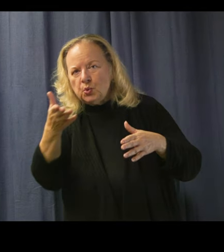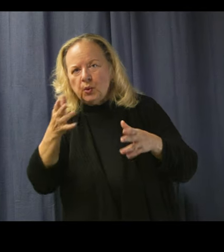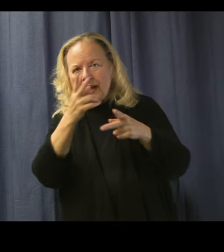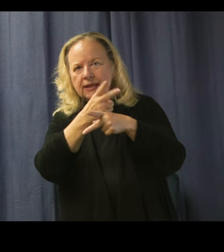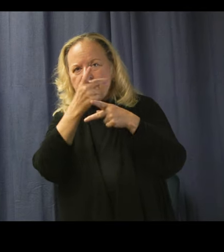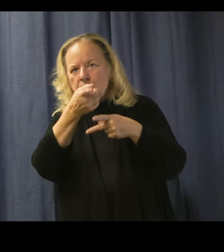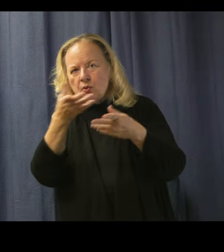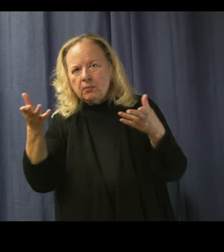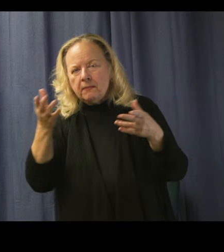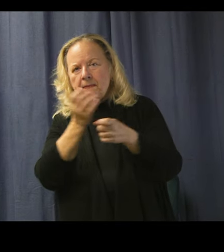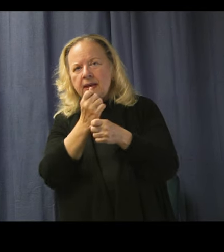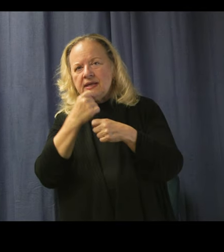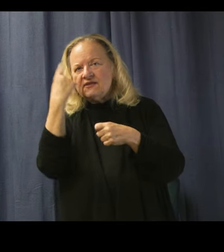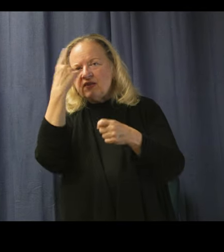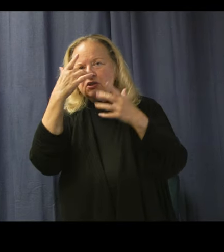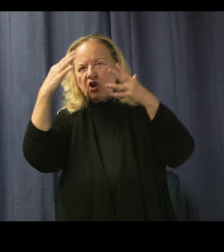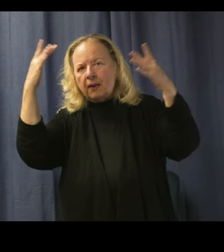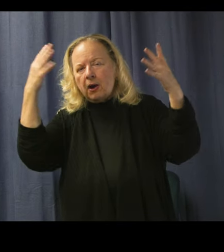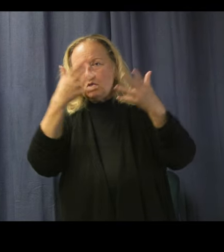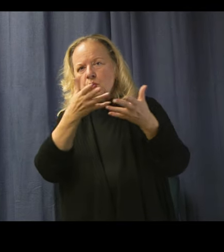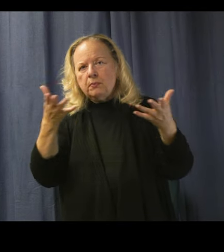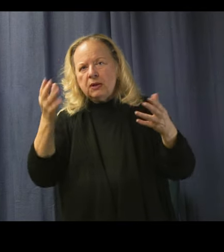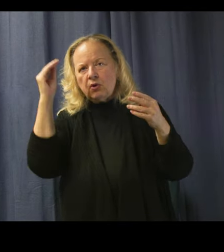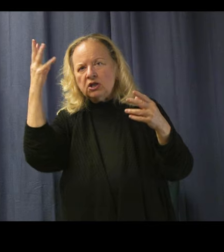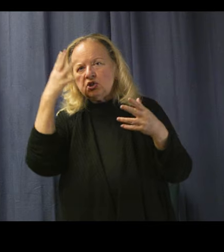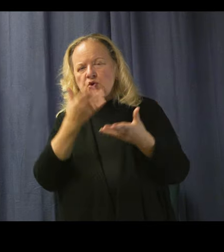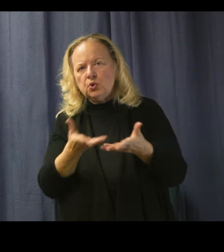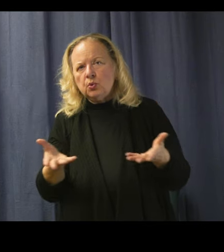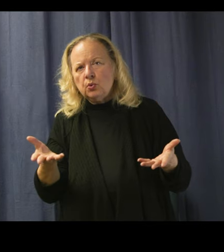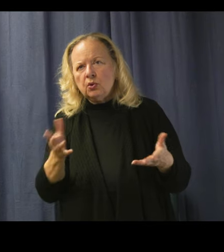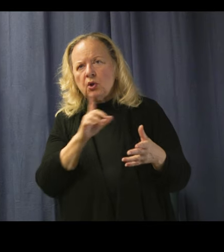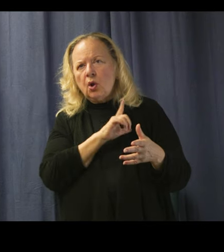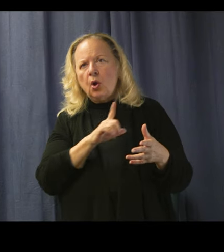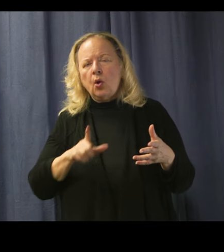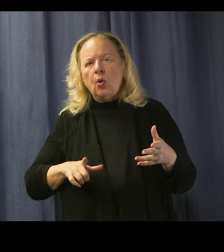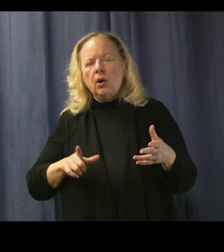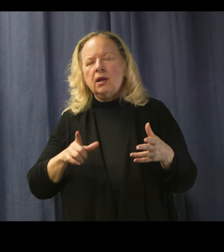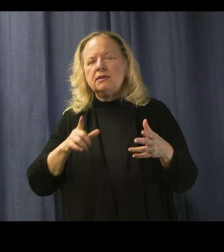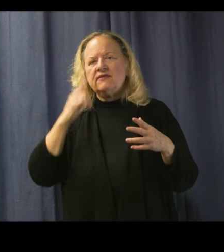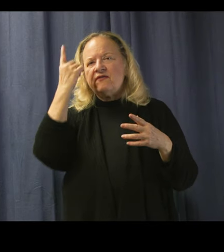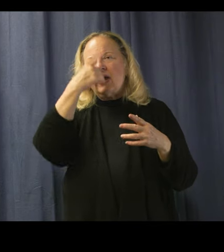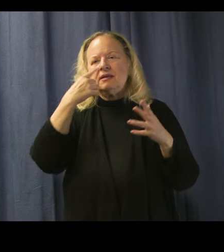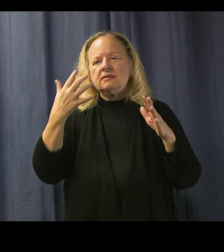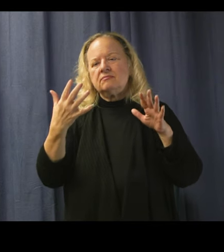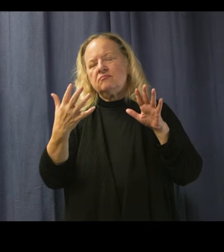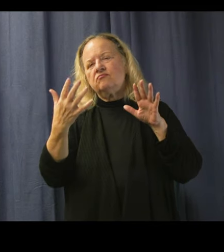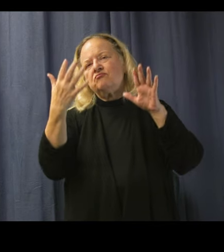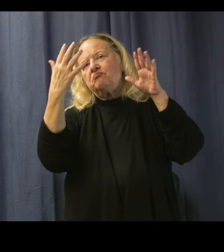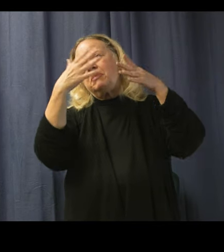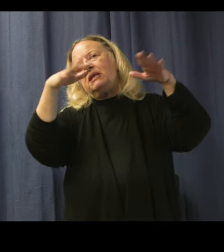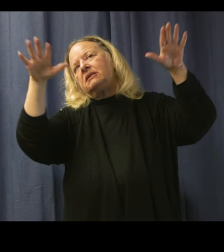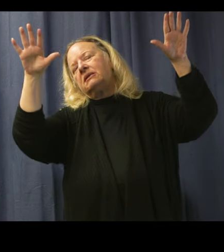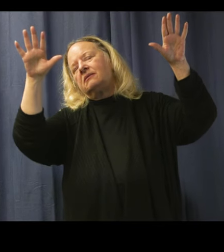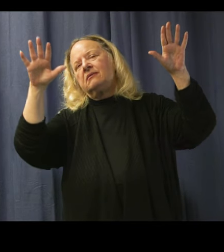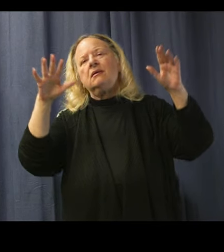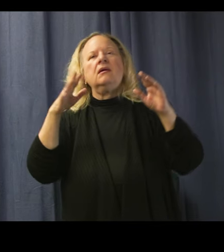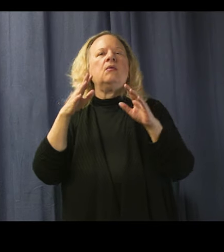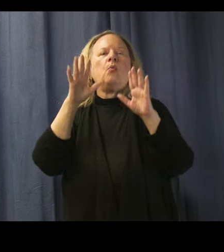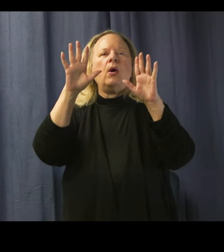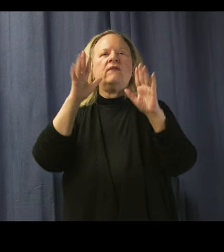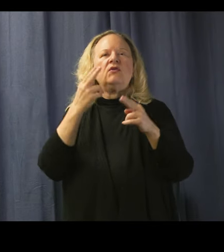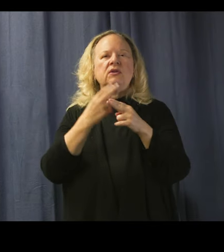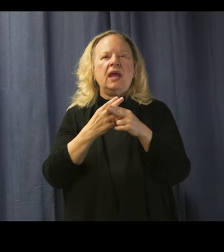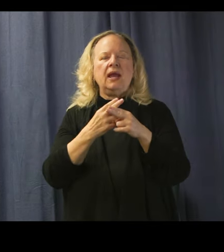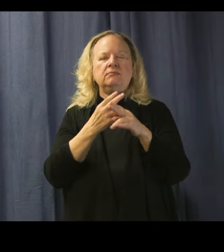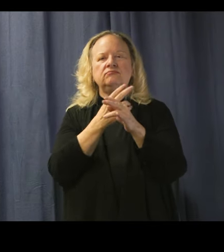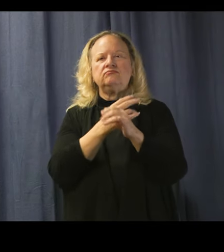keep you. The Lord make his face shine upon you and be gracious to you. The Lord lift his countenance upon you and give you peace in that most wonderful